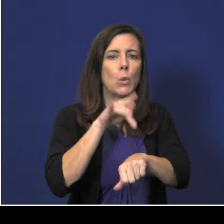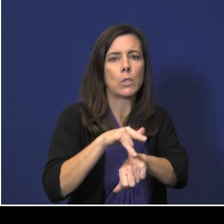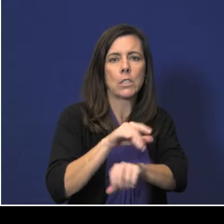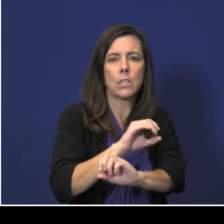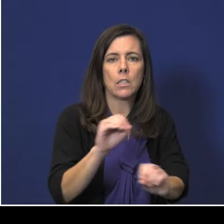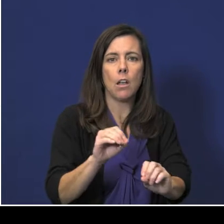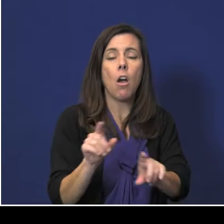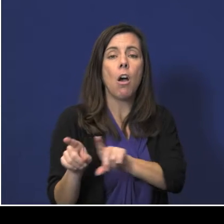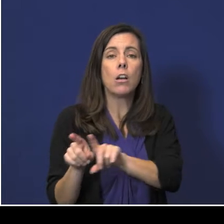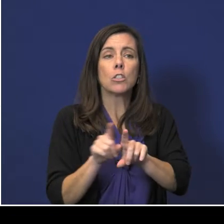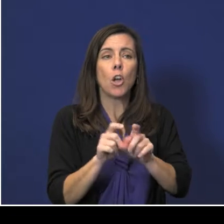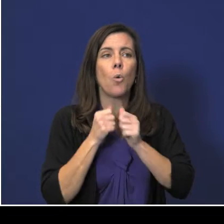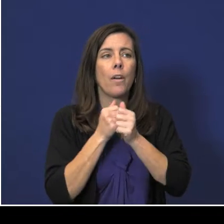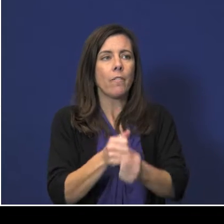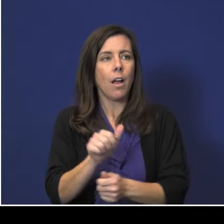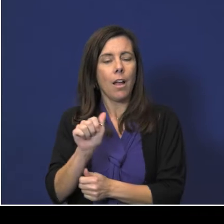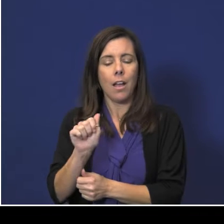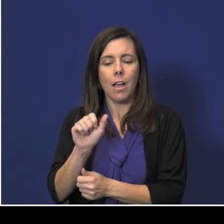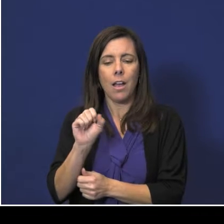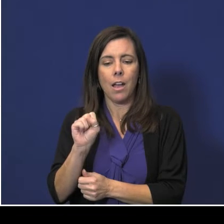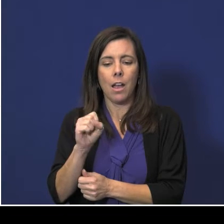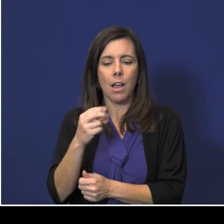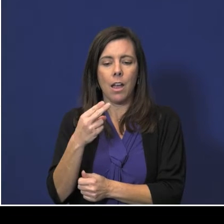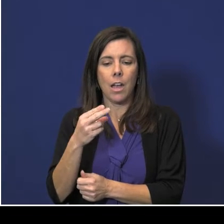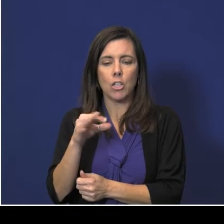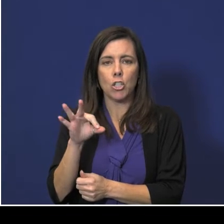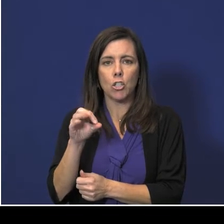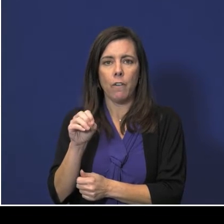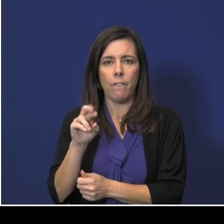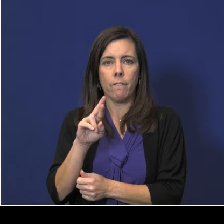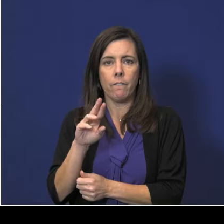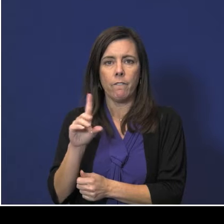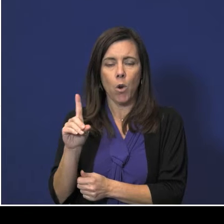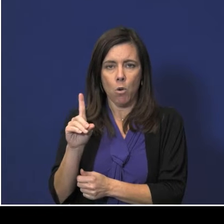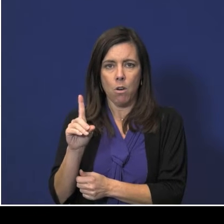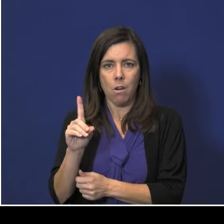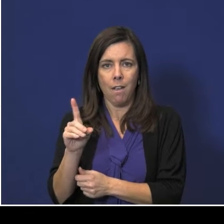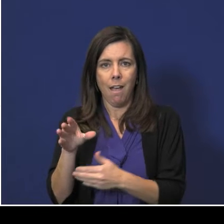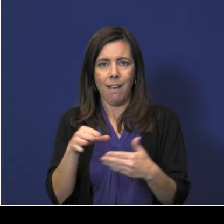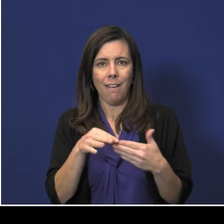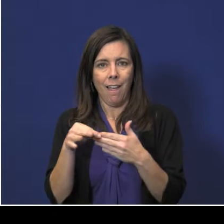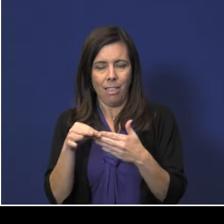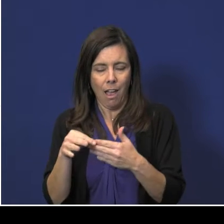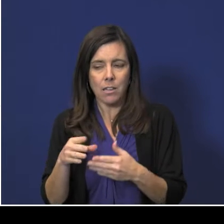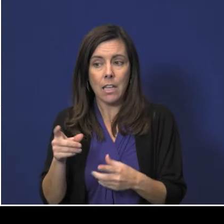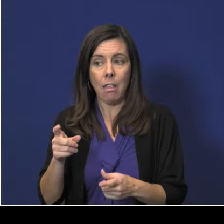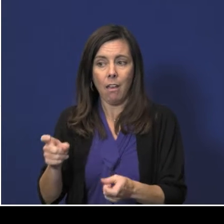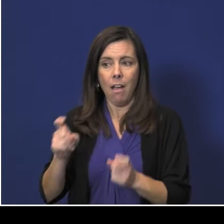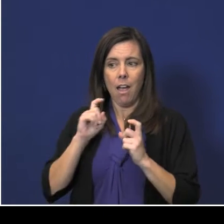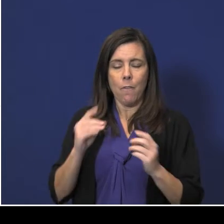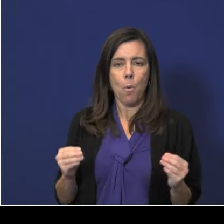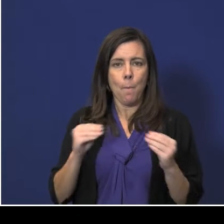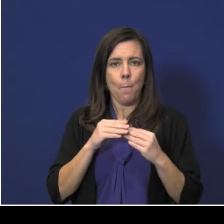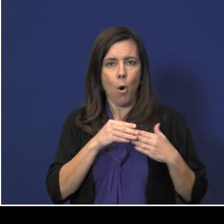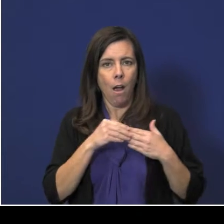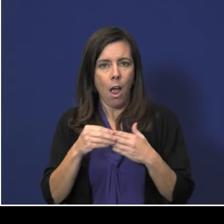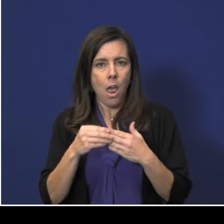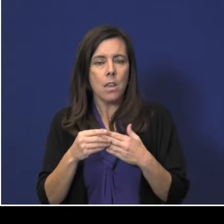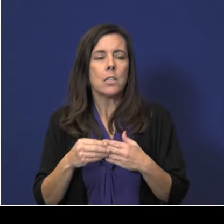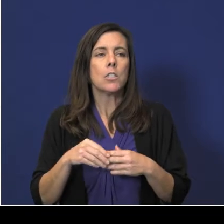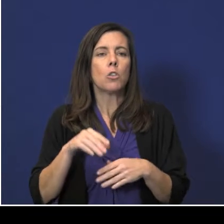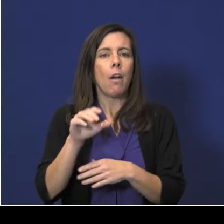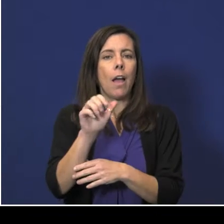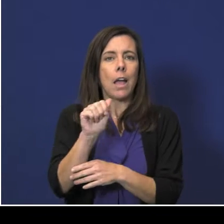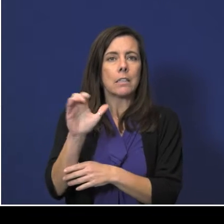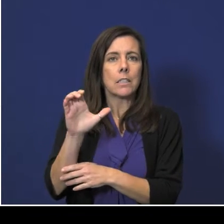ASHRAE guidelines. That is the American Society of Heating, Refrigeration, and Air Conditioning Engineers. So they provide us guidance on the ventilation that needs to